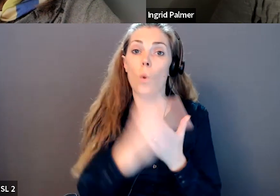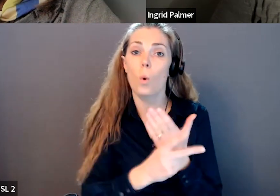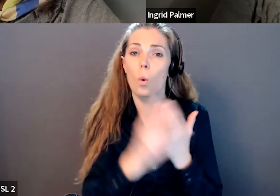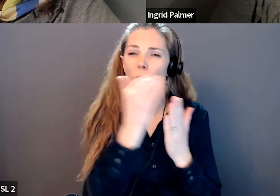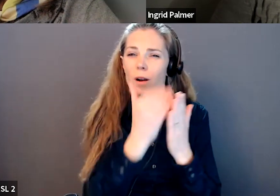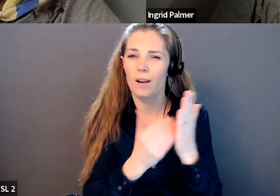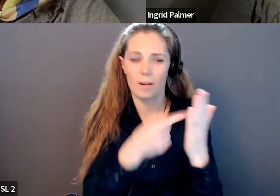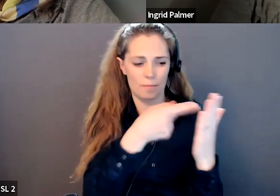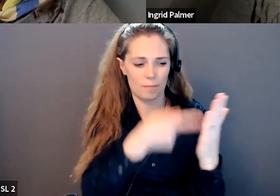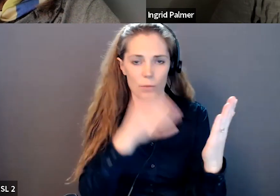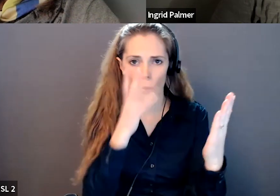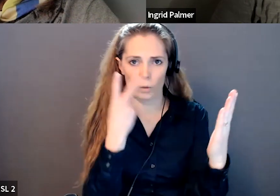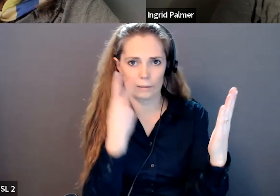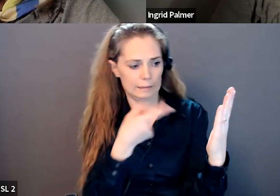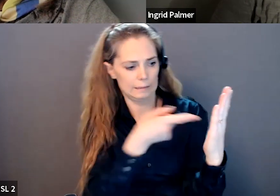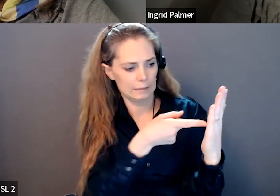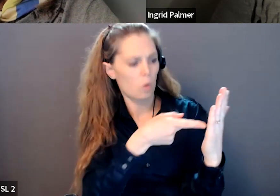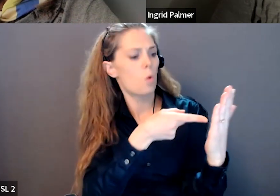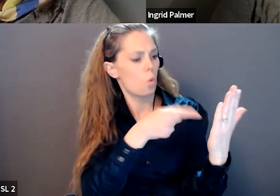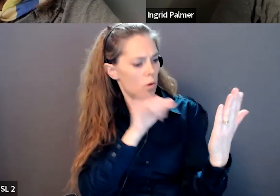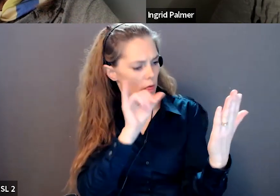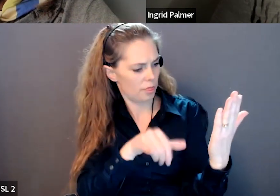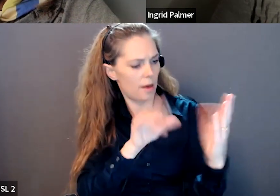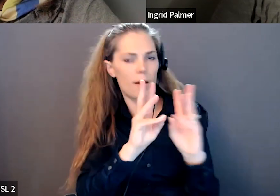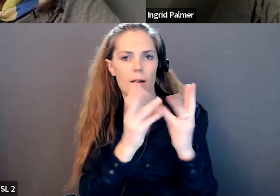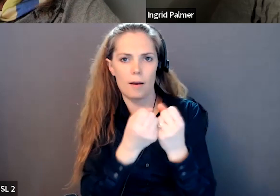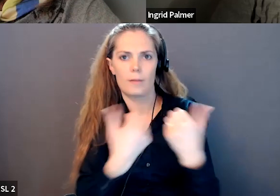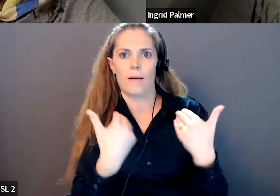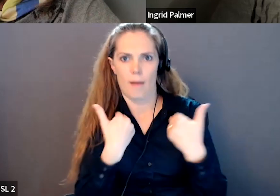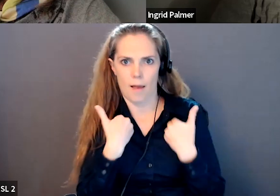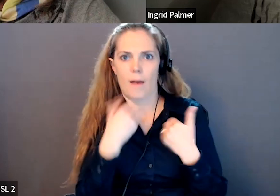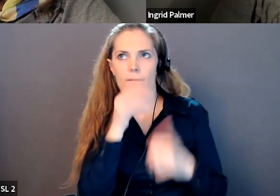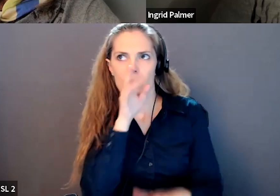français à anglais seront disponibles. French to